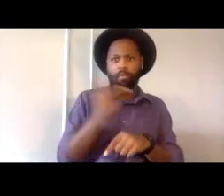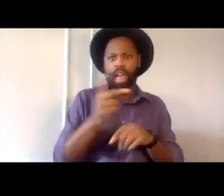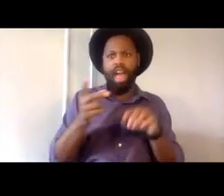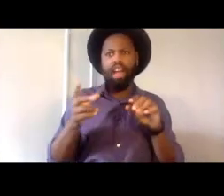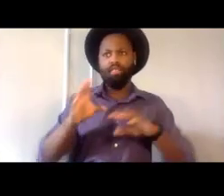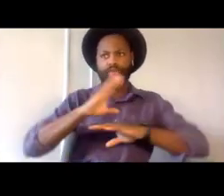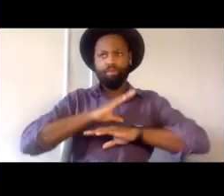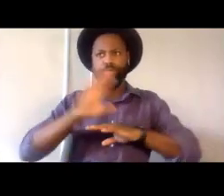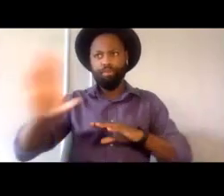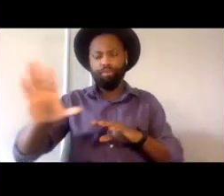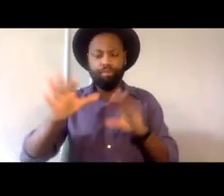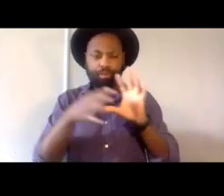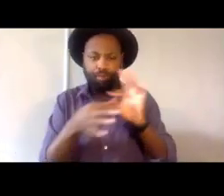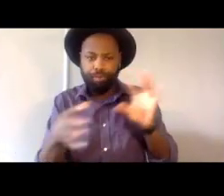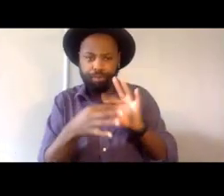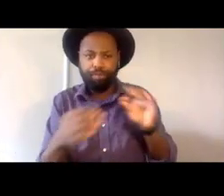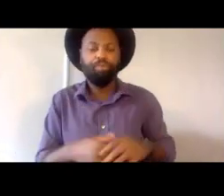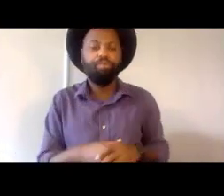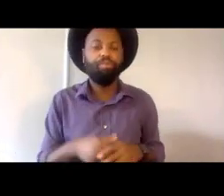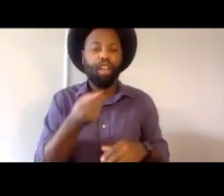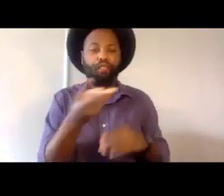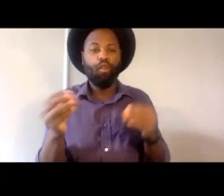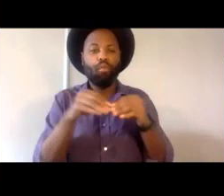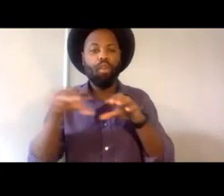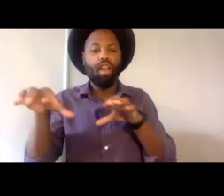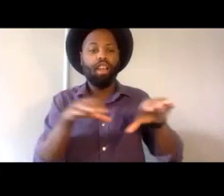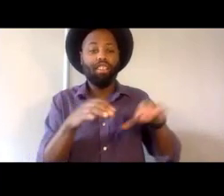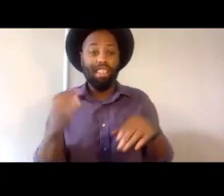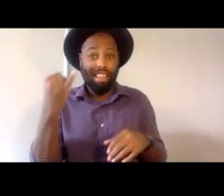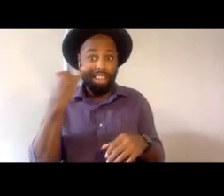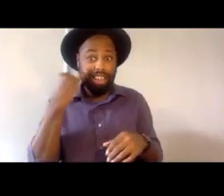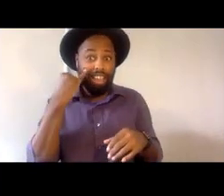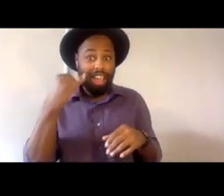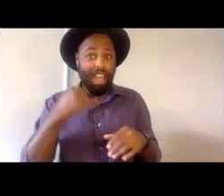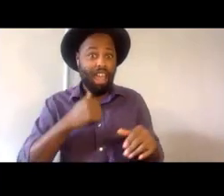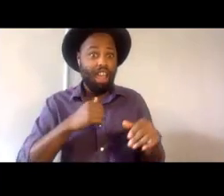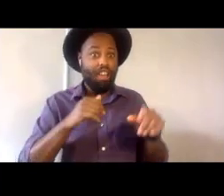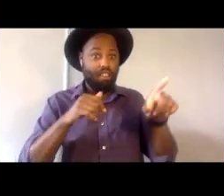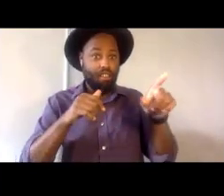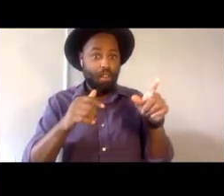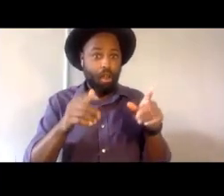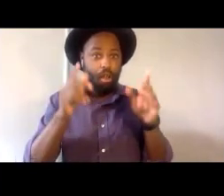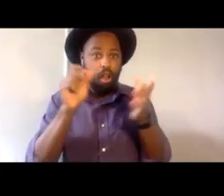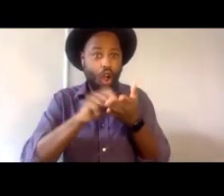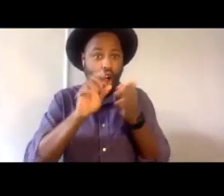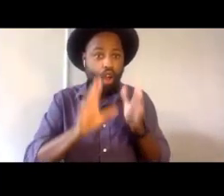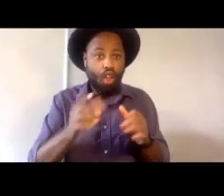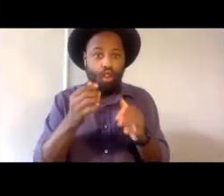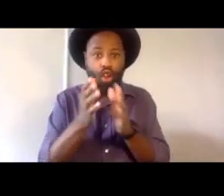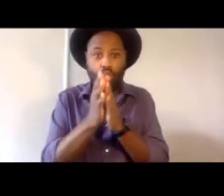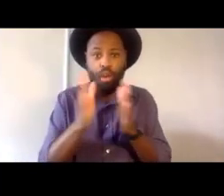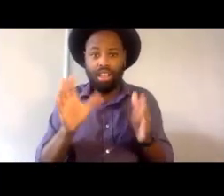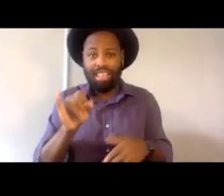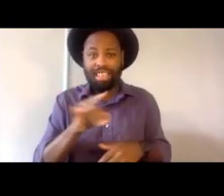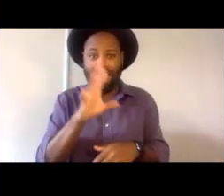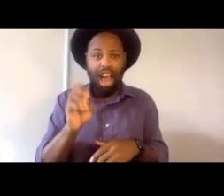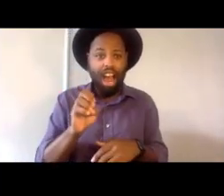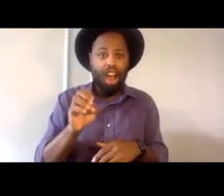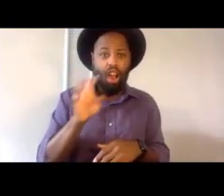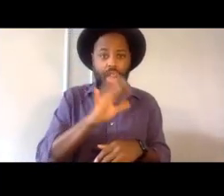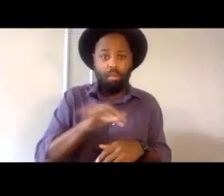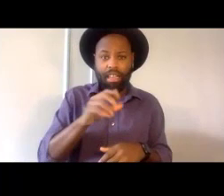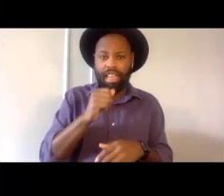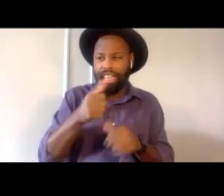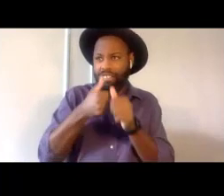A few more actions. So if an author requests a style or a spelling that doesn't follow our usual copy editing guidelines, for